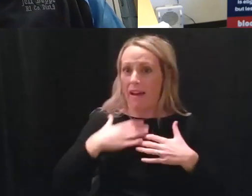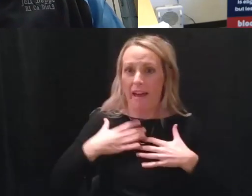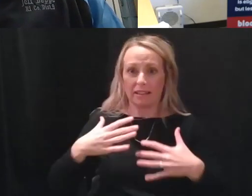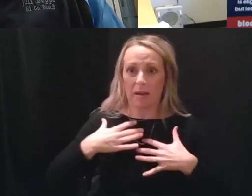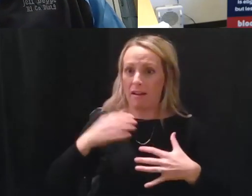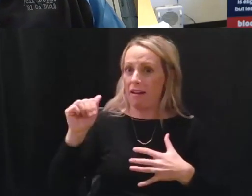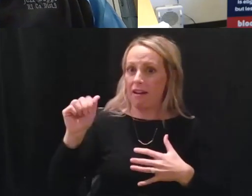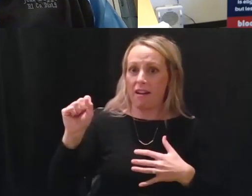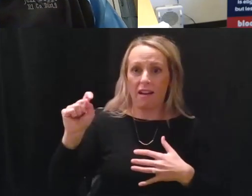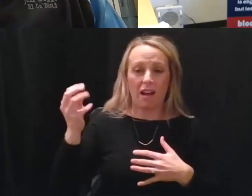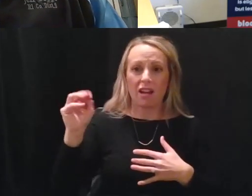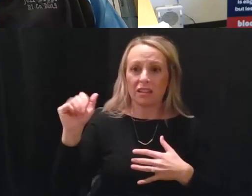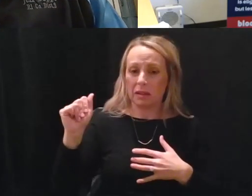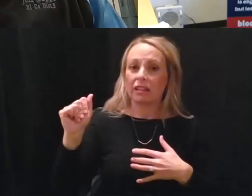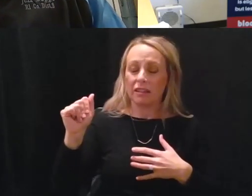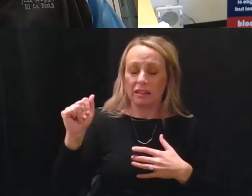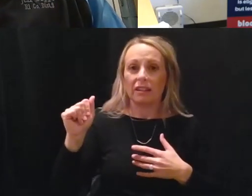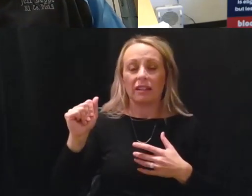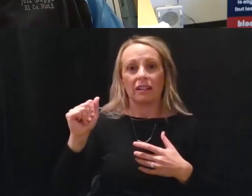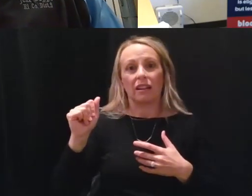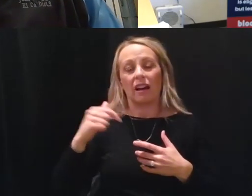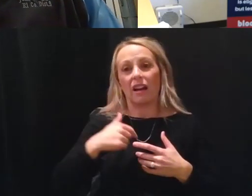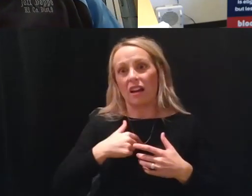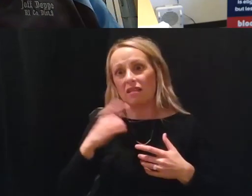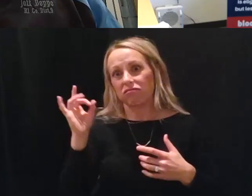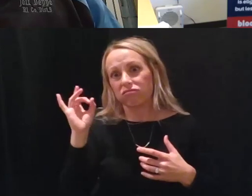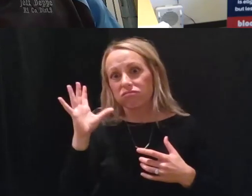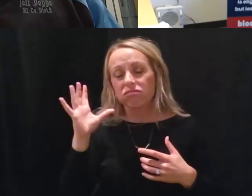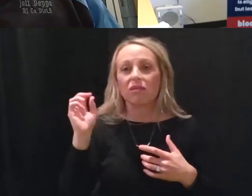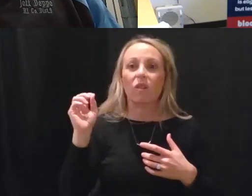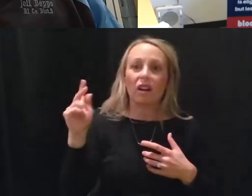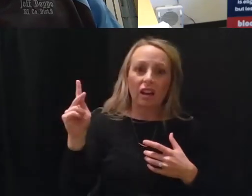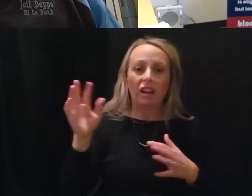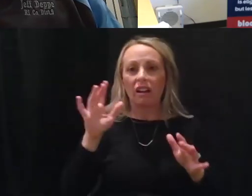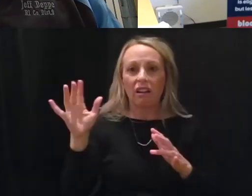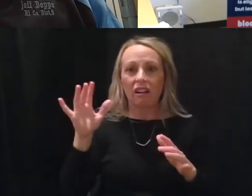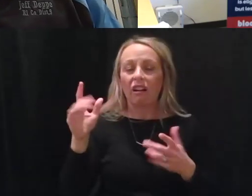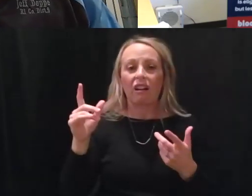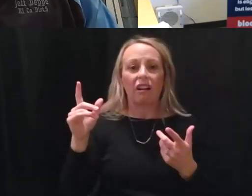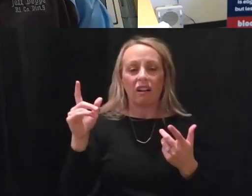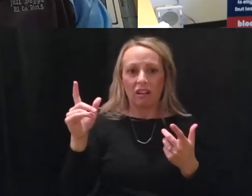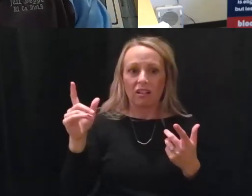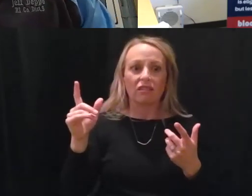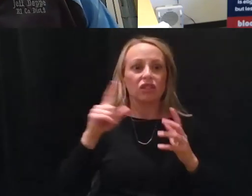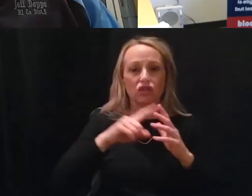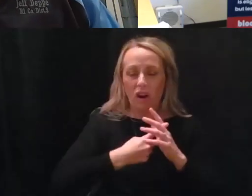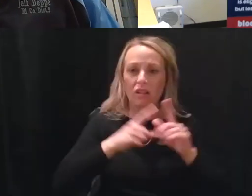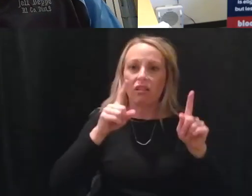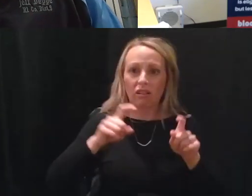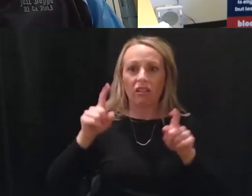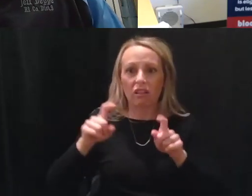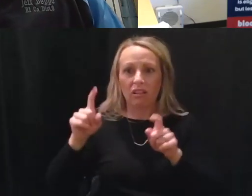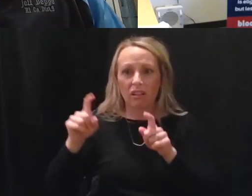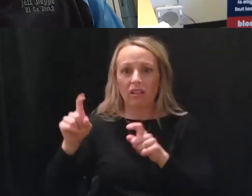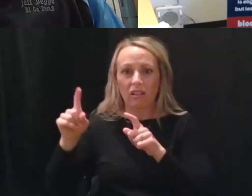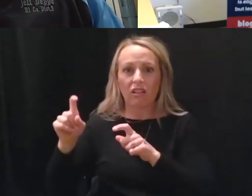ER where they started doing a checklist of, was I in other hazards where my body could have got poisoned or something? So they started taking a lot of